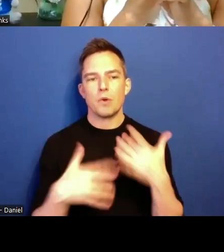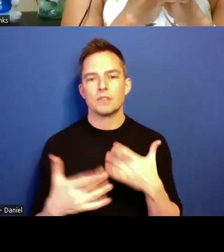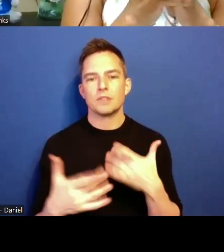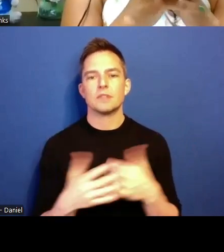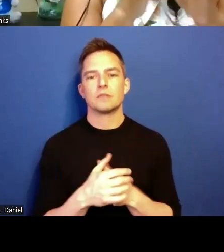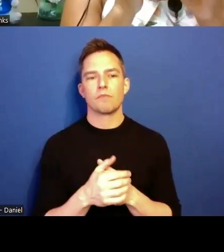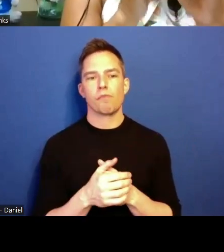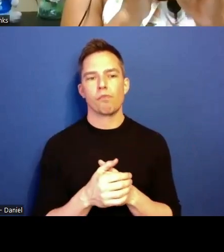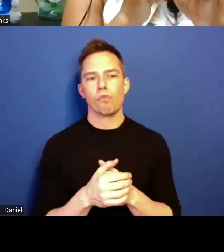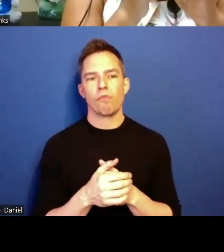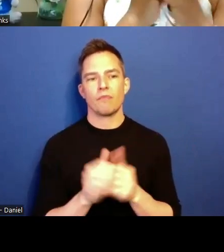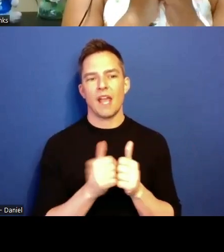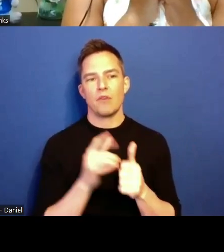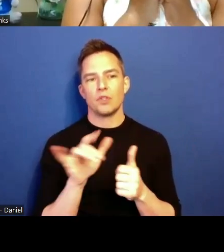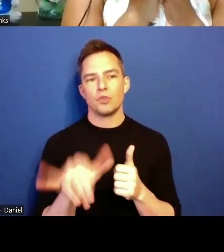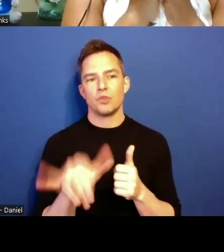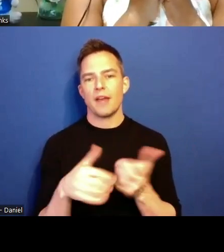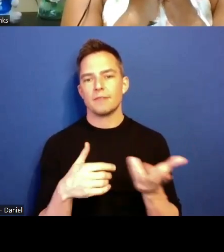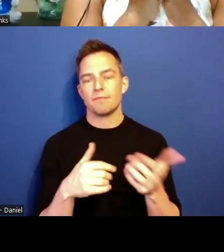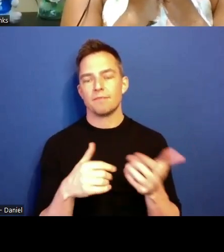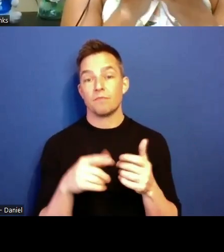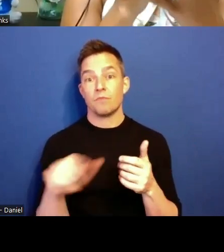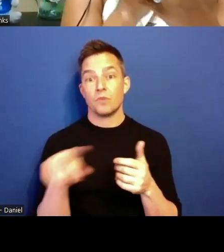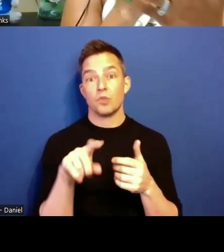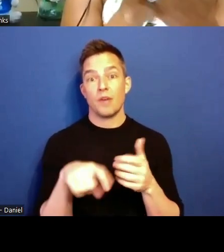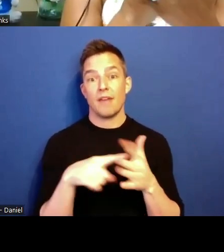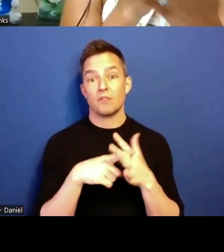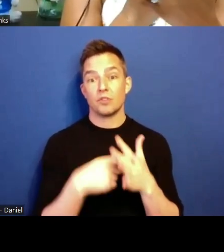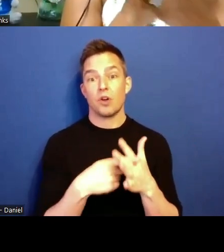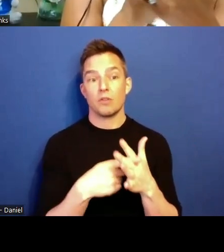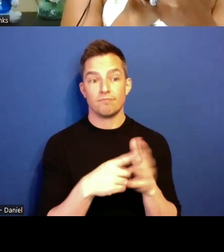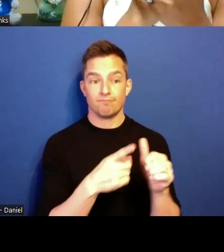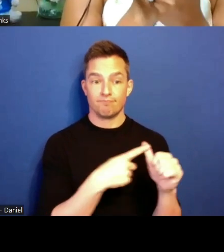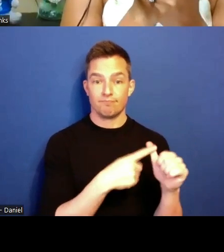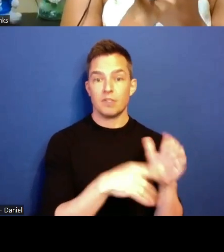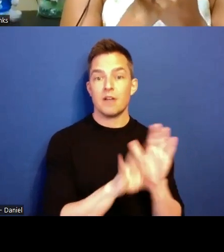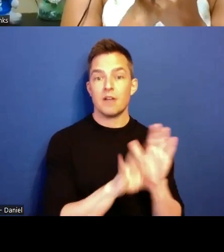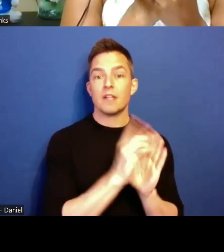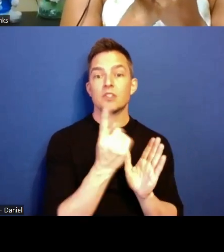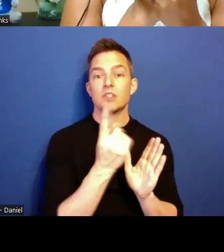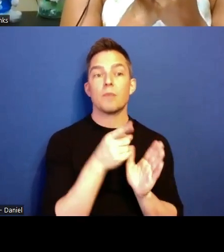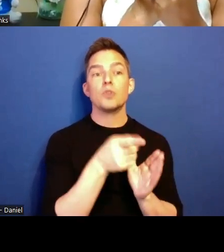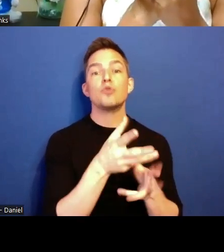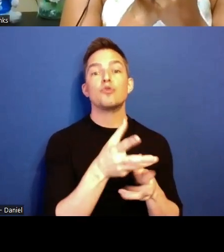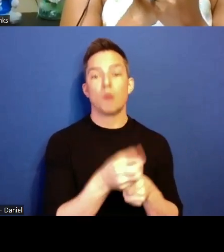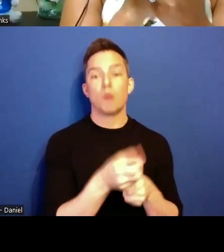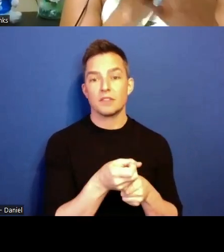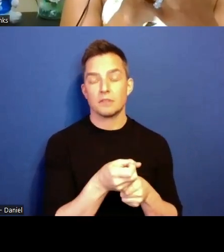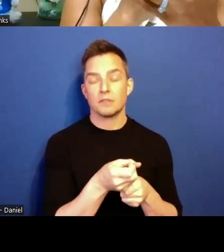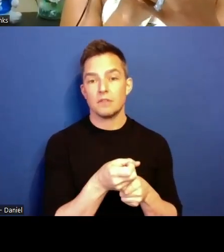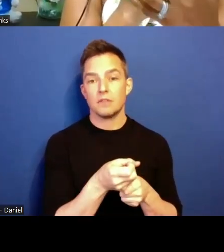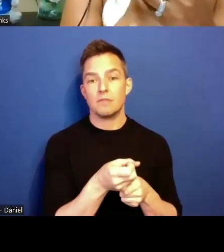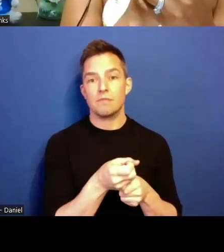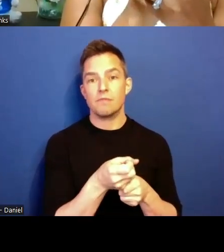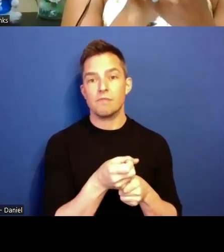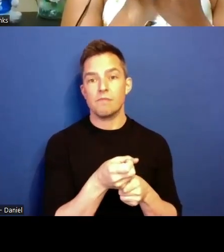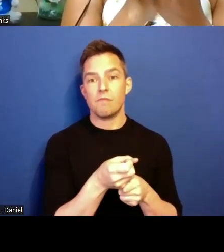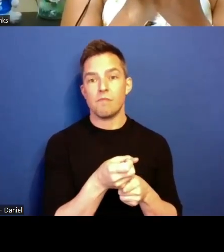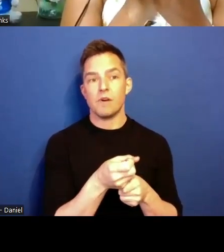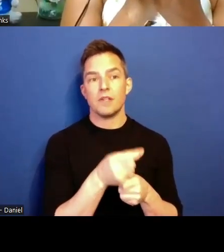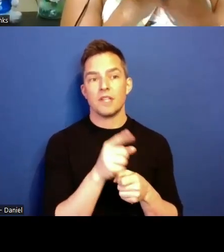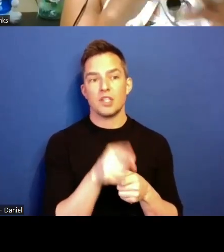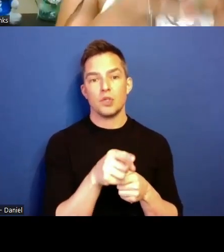you do that? You have to start by finding someone you trust, that you can vent